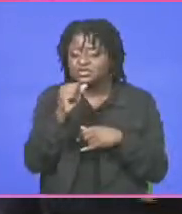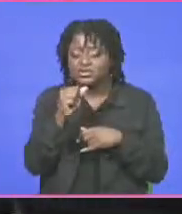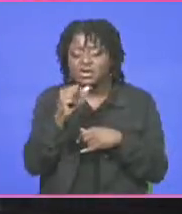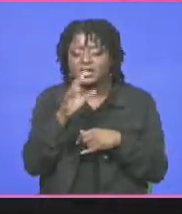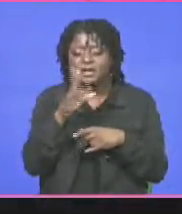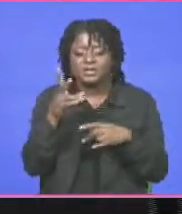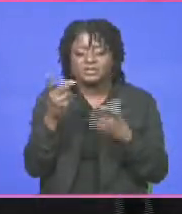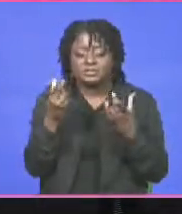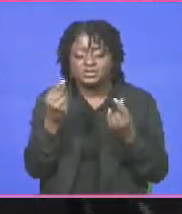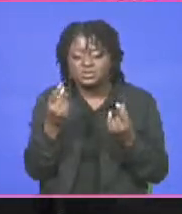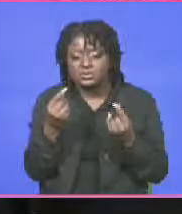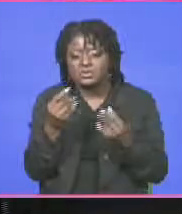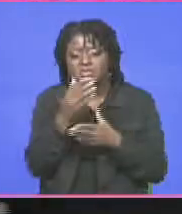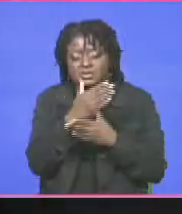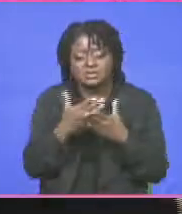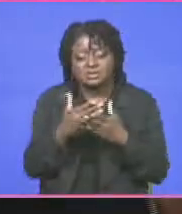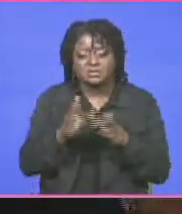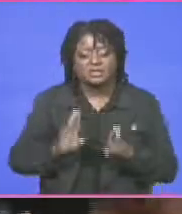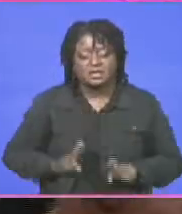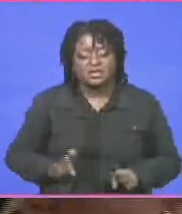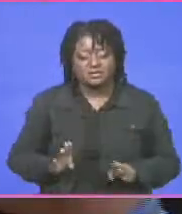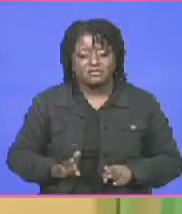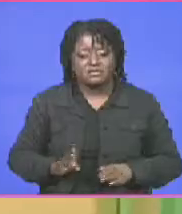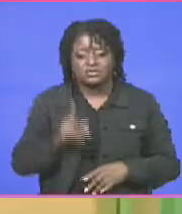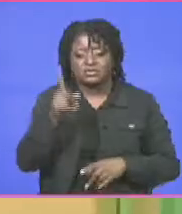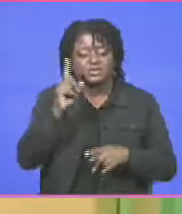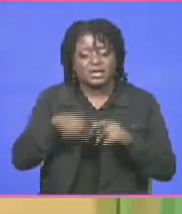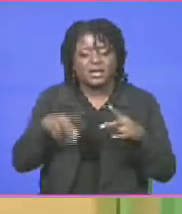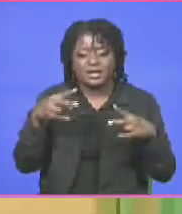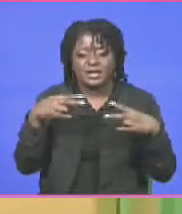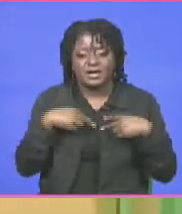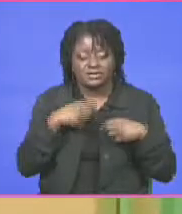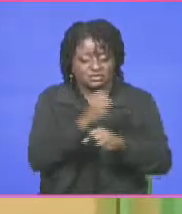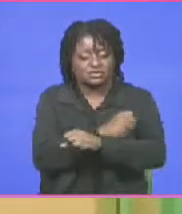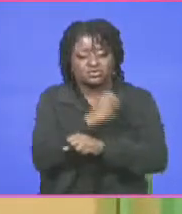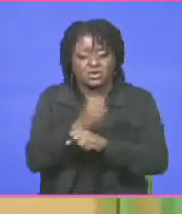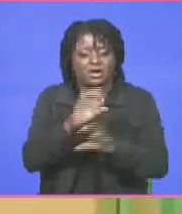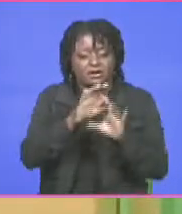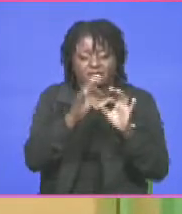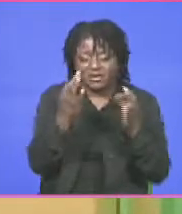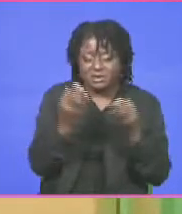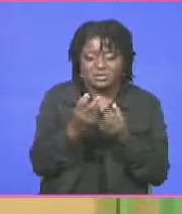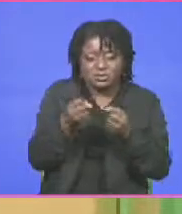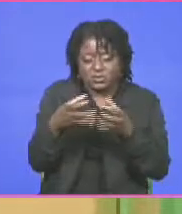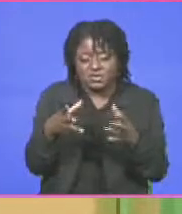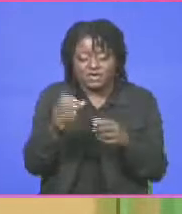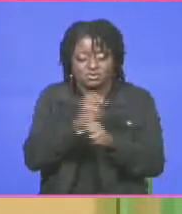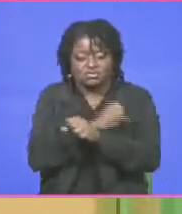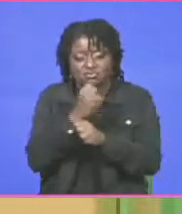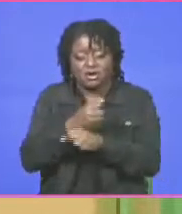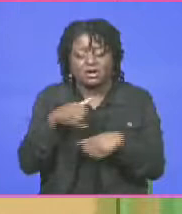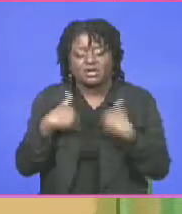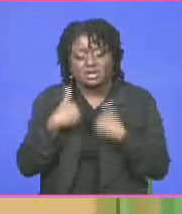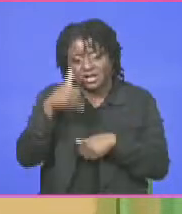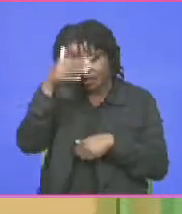certain behaviors. You cannot have strong families without strong young